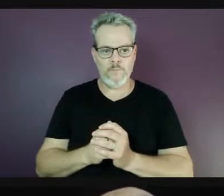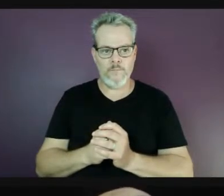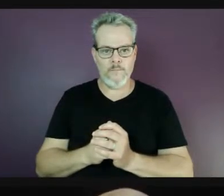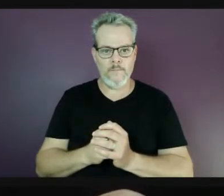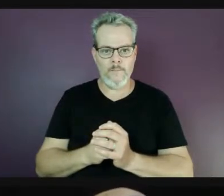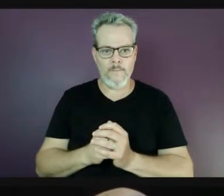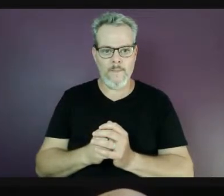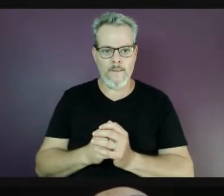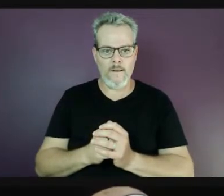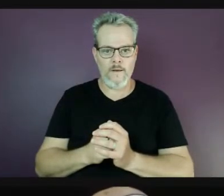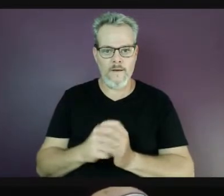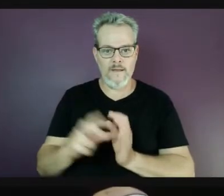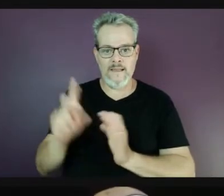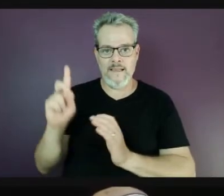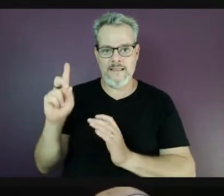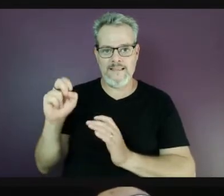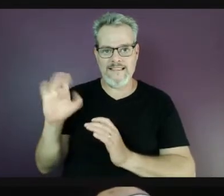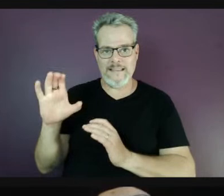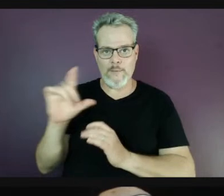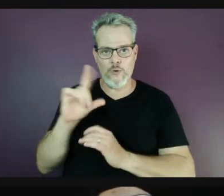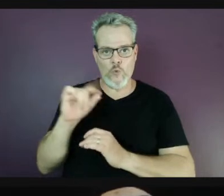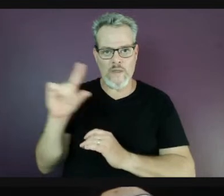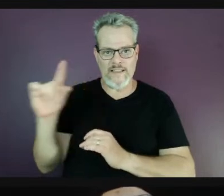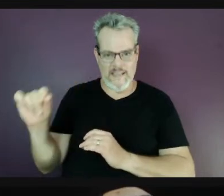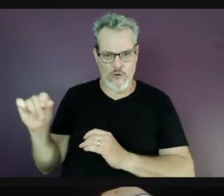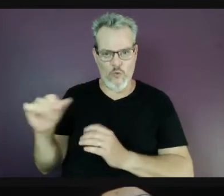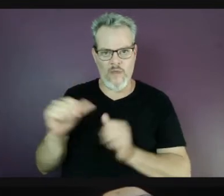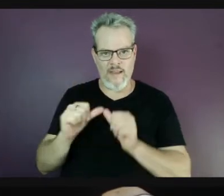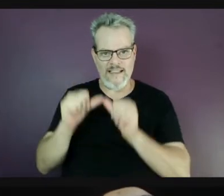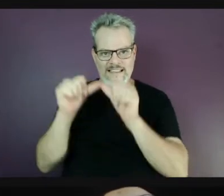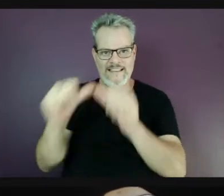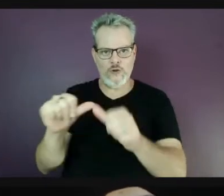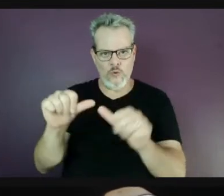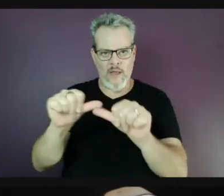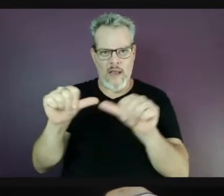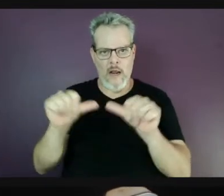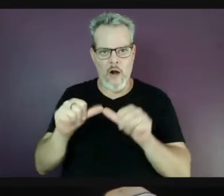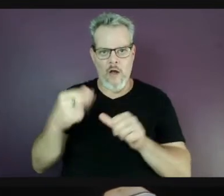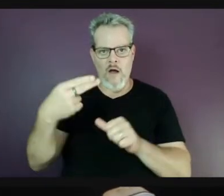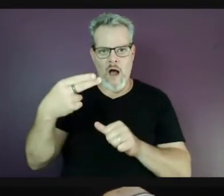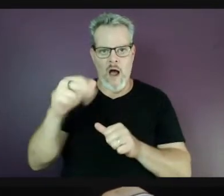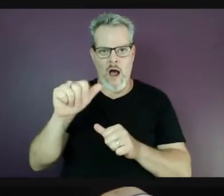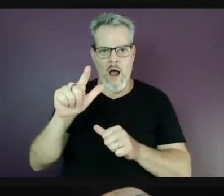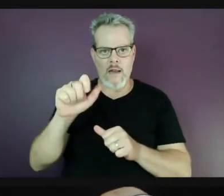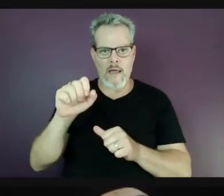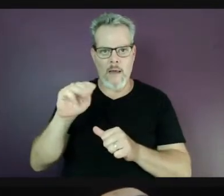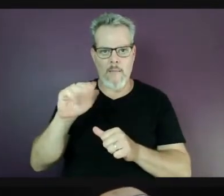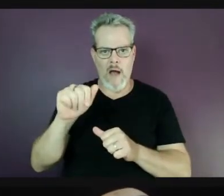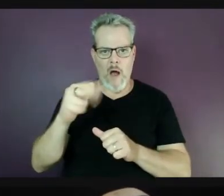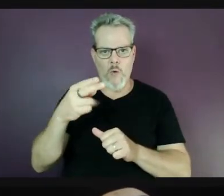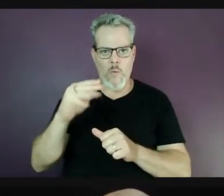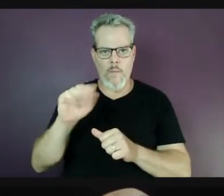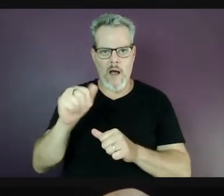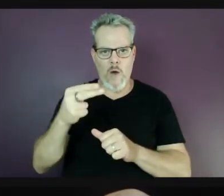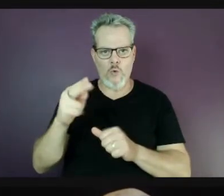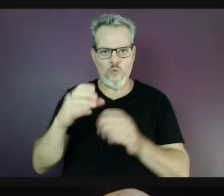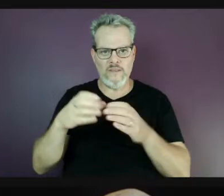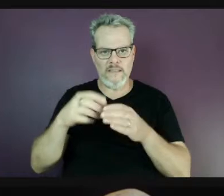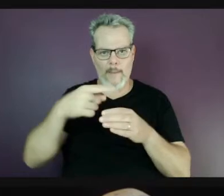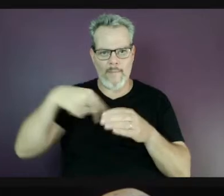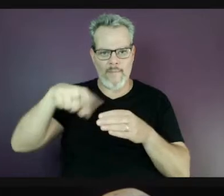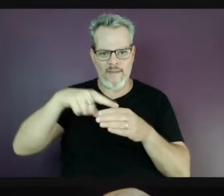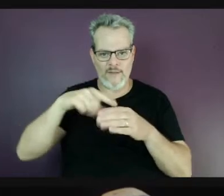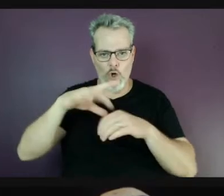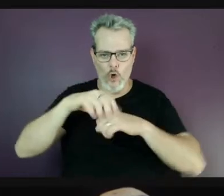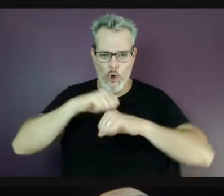December 2020 was a resumption of eruption at Mauna Loa summit. And just to show you guys, at that point in time, we have earthquakes around the